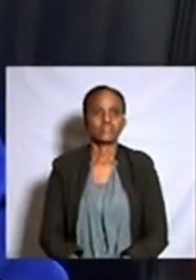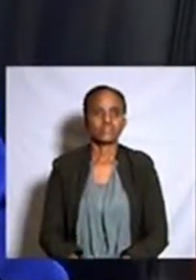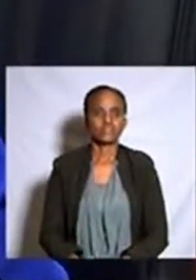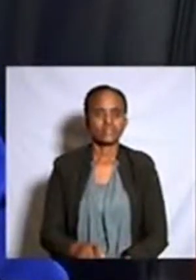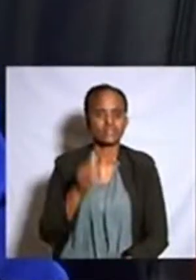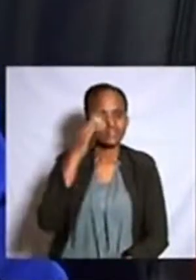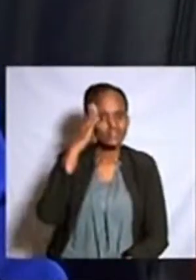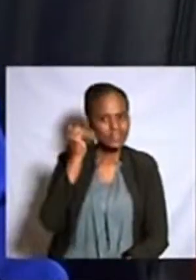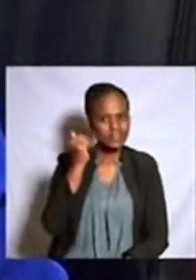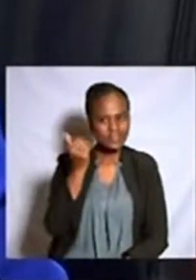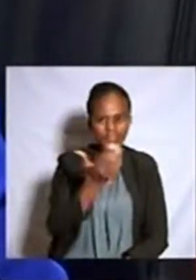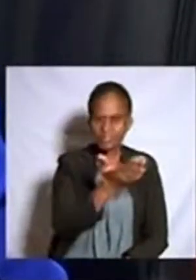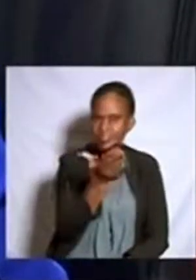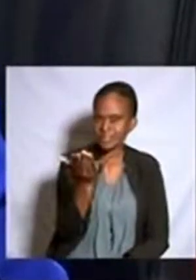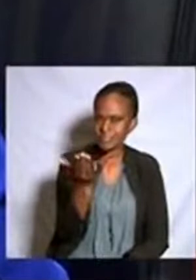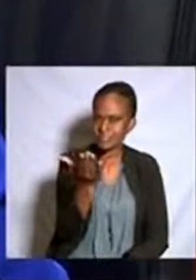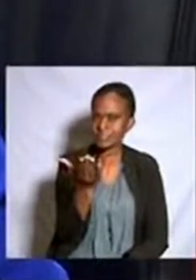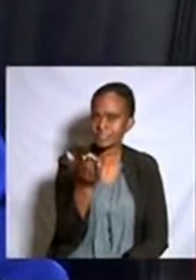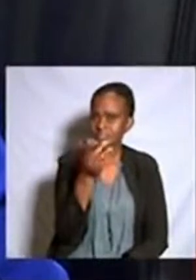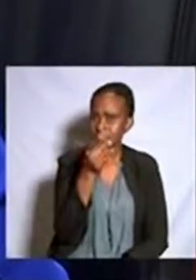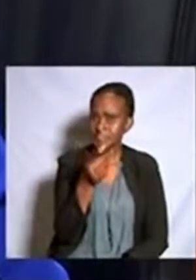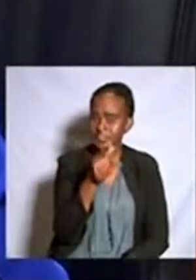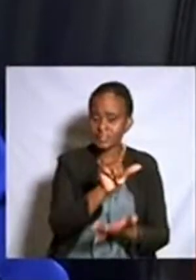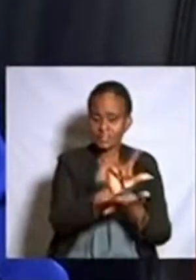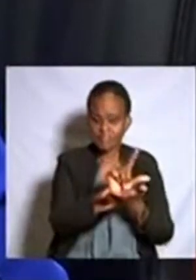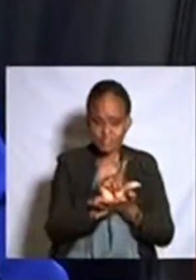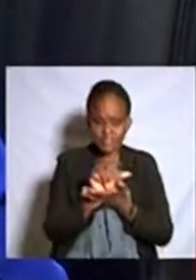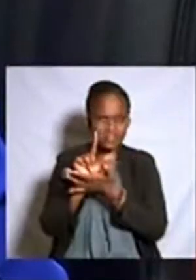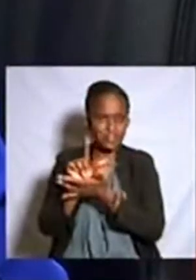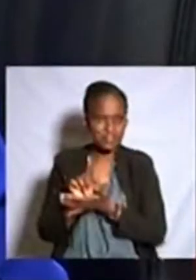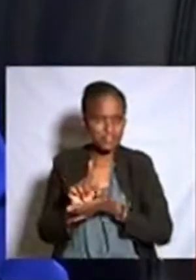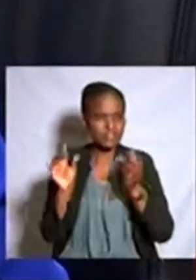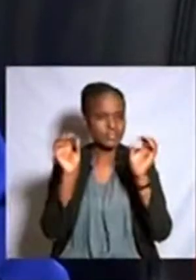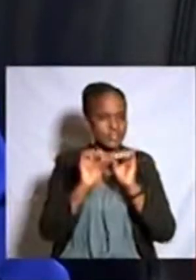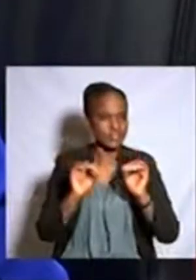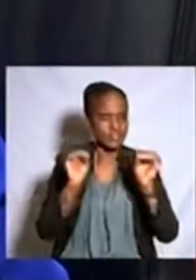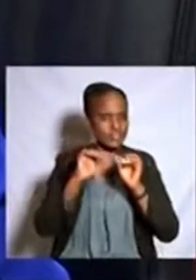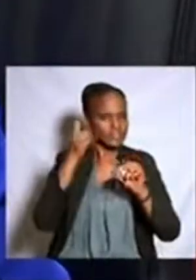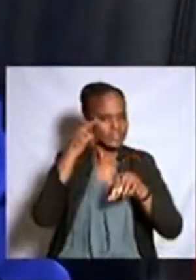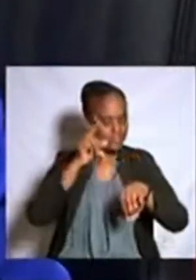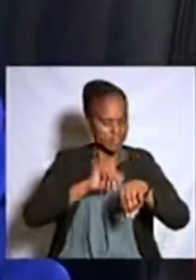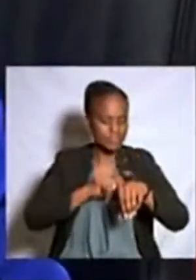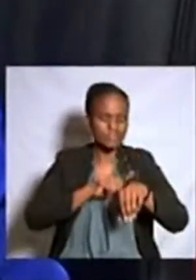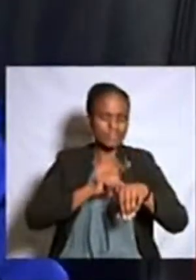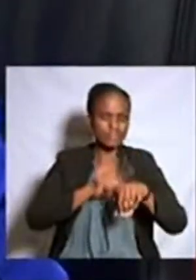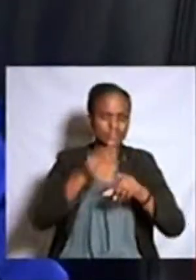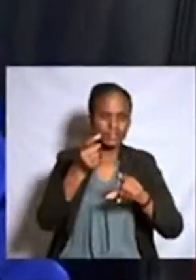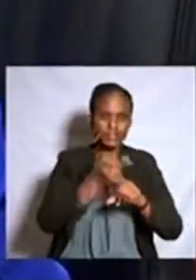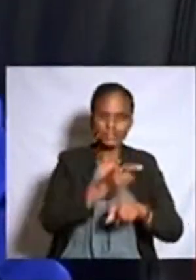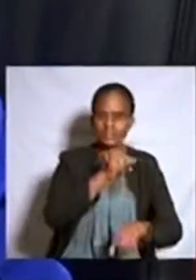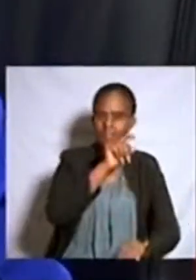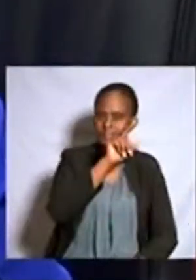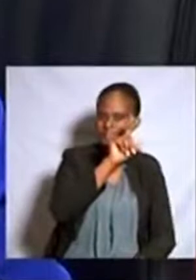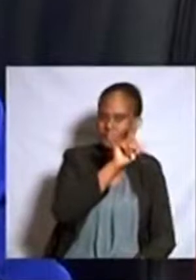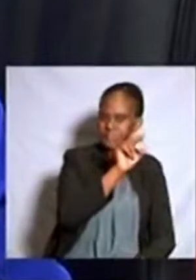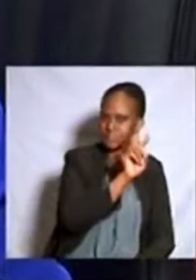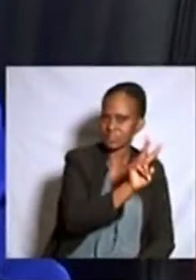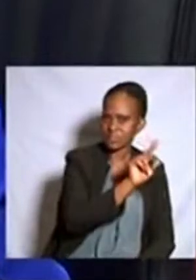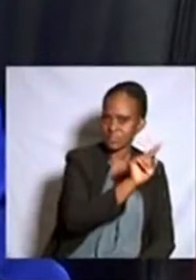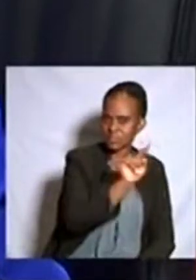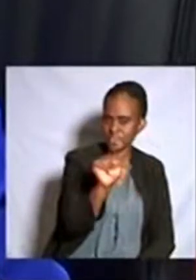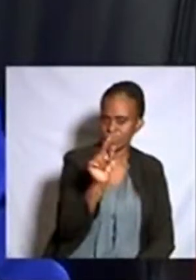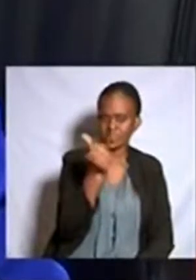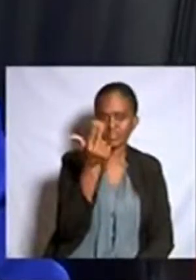Why should you let loans be non-performing for periods ranging from 2 to 13